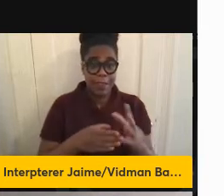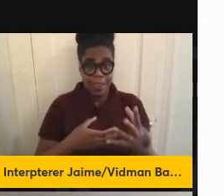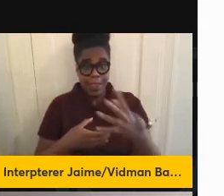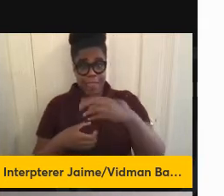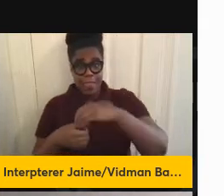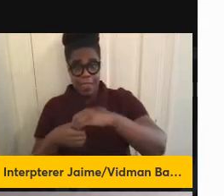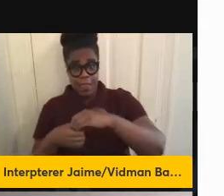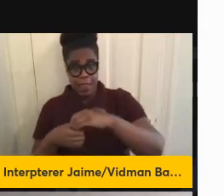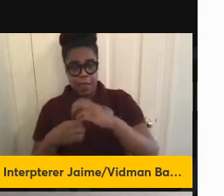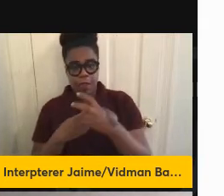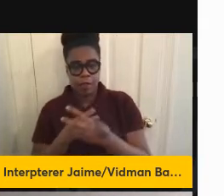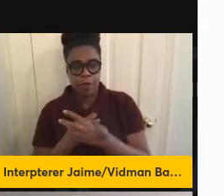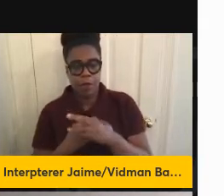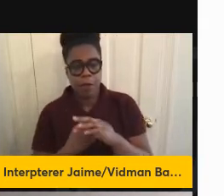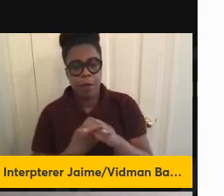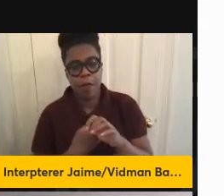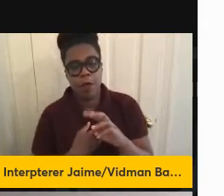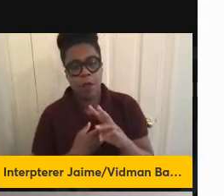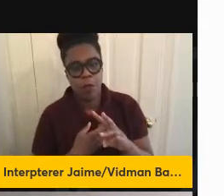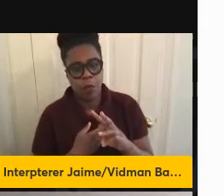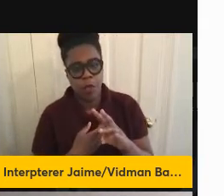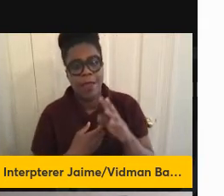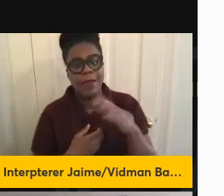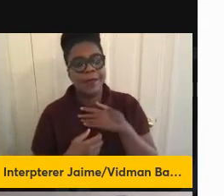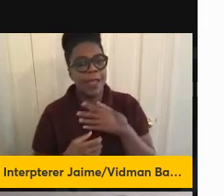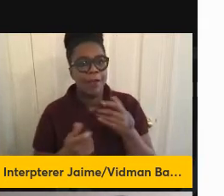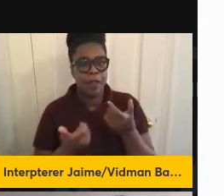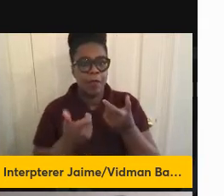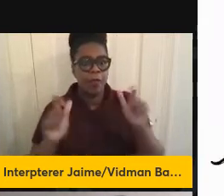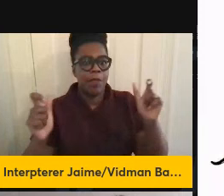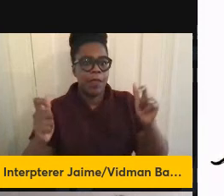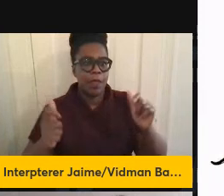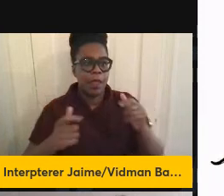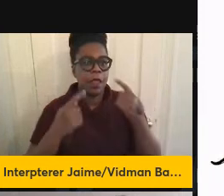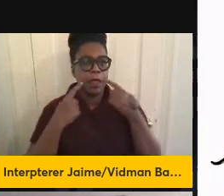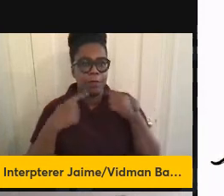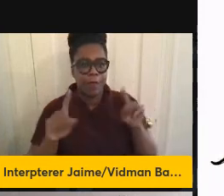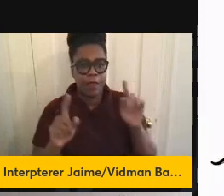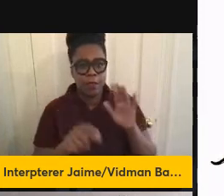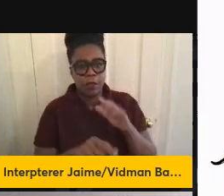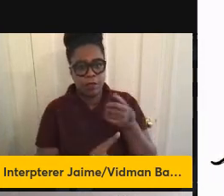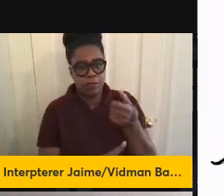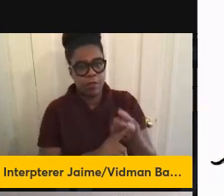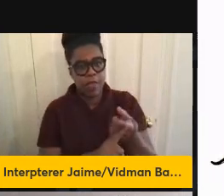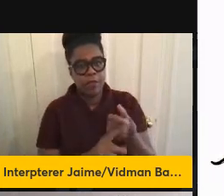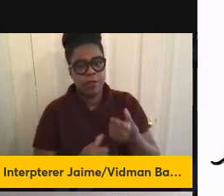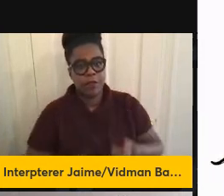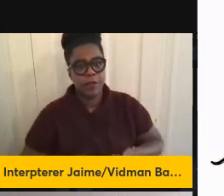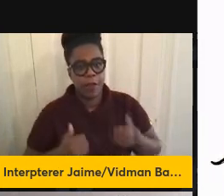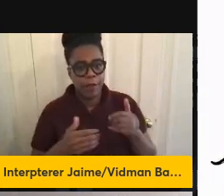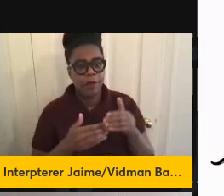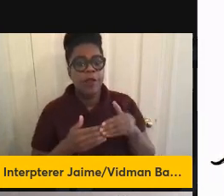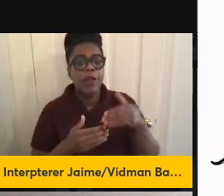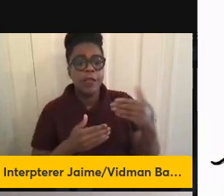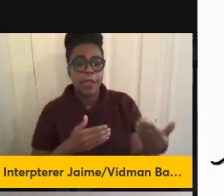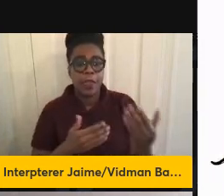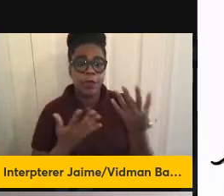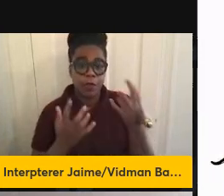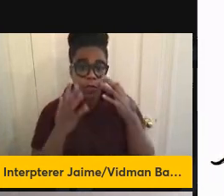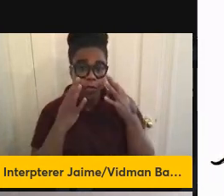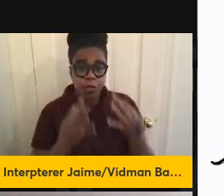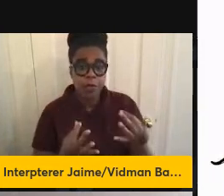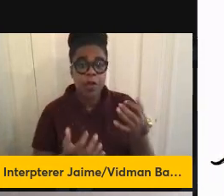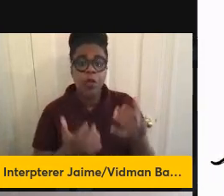marrow, it's having a drastic effect on their survival. Next, we wanted to determine which